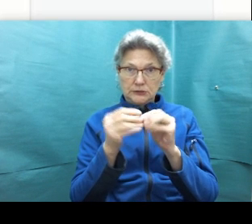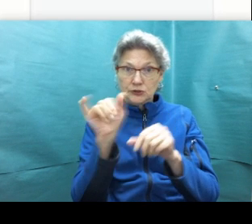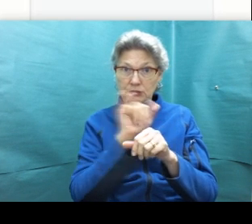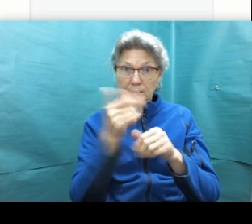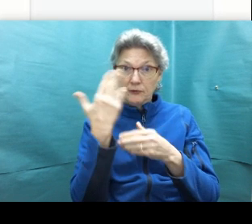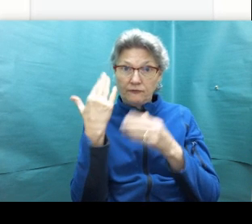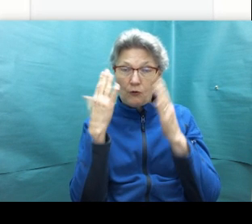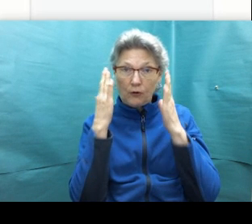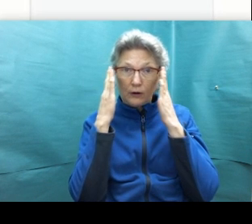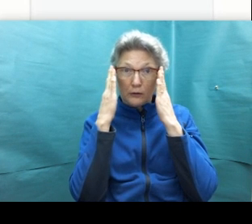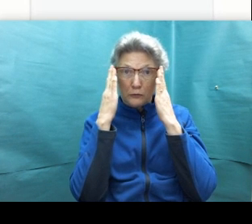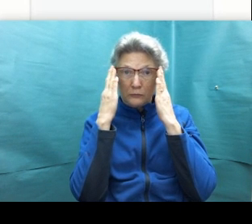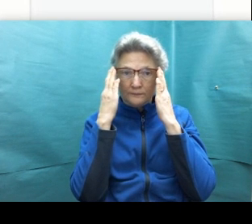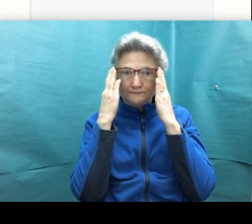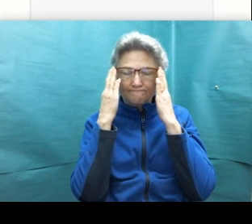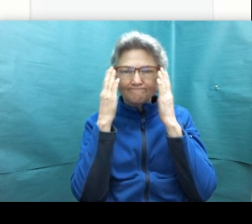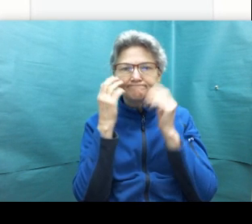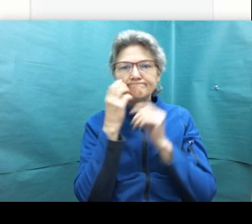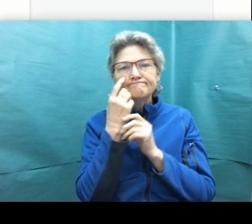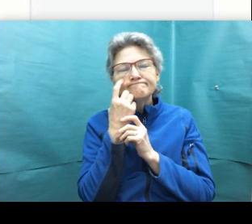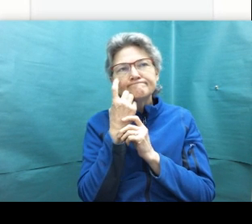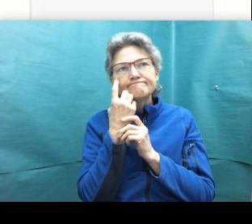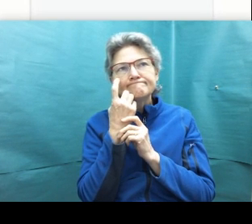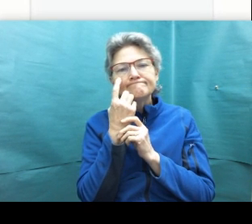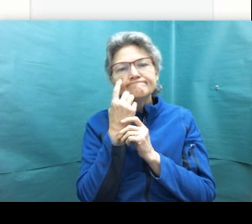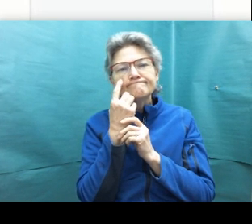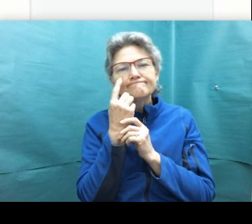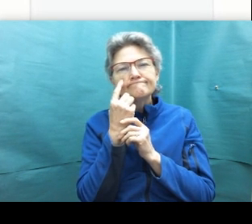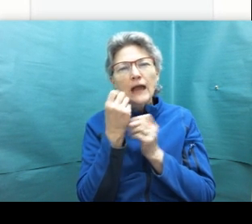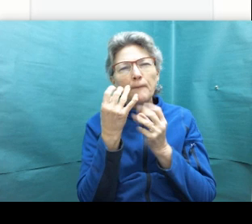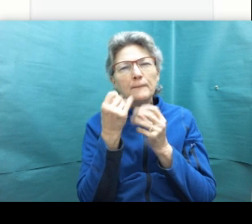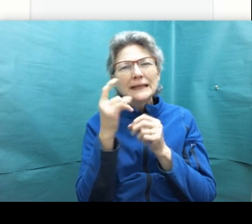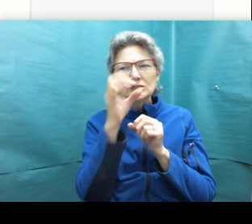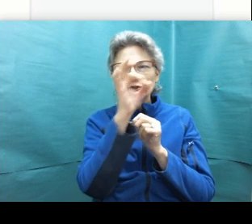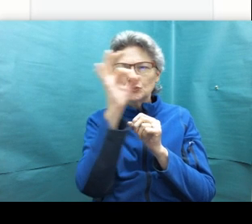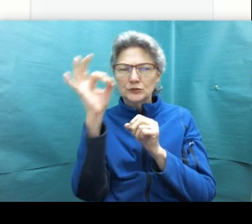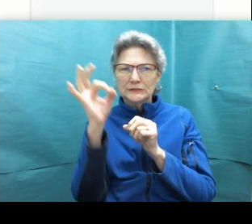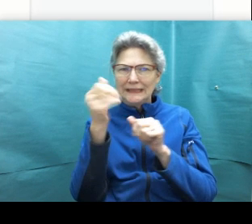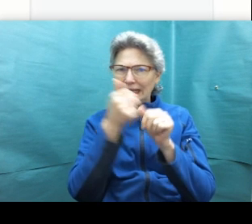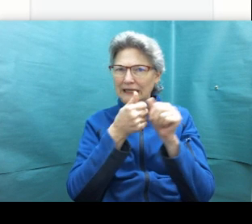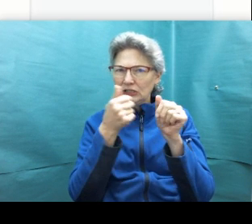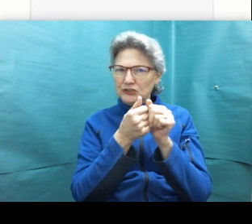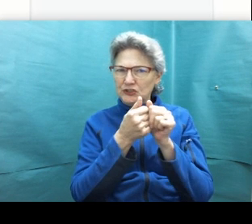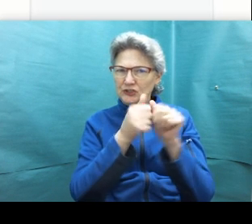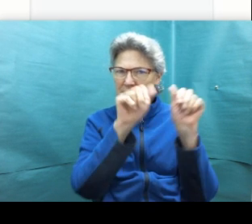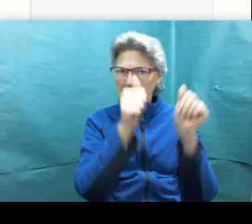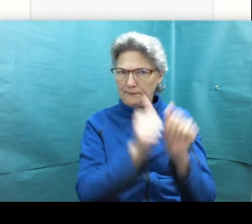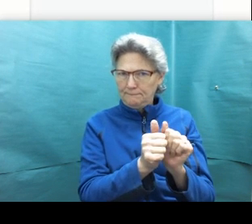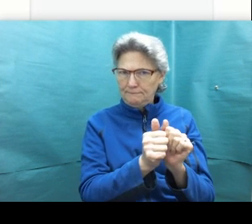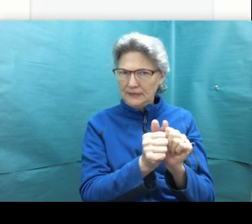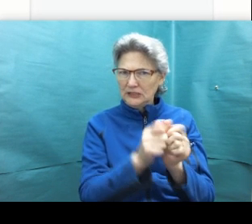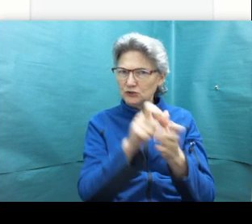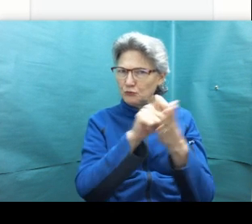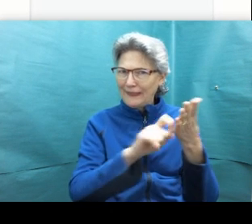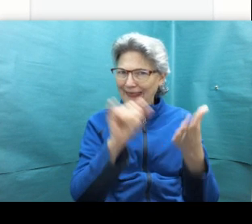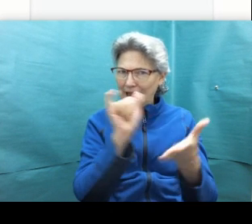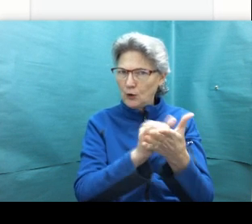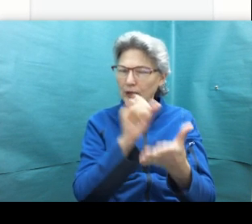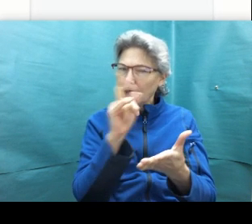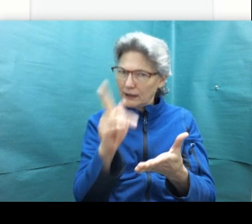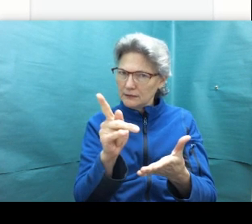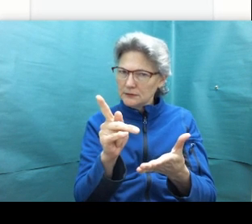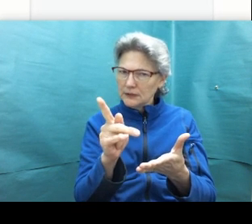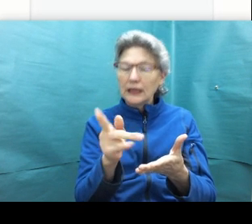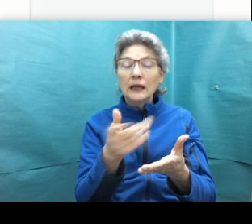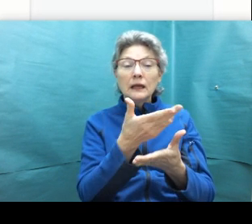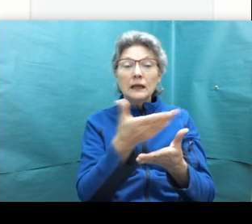before. So I'm looking at the number of circles in each of these figures, and let's write those down. Okay,